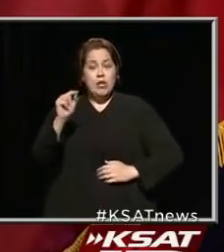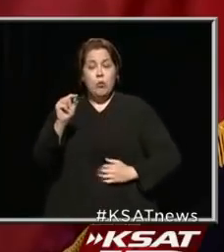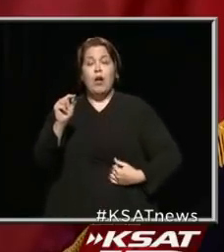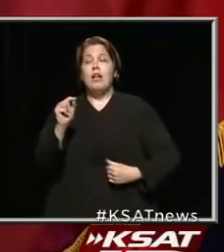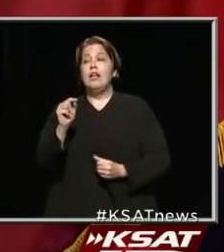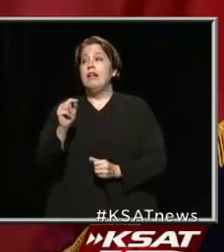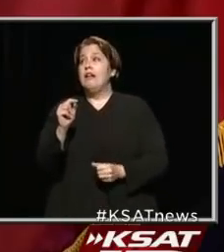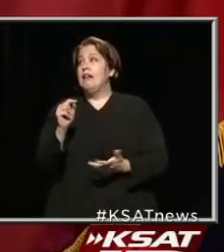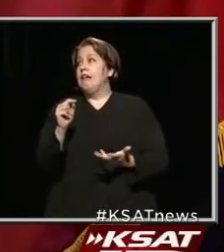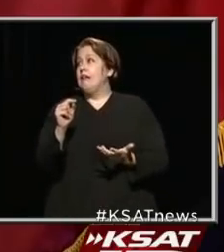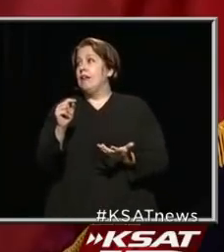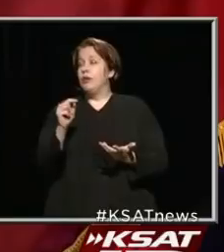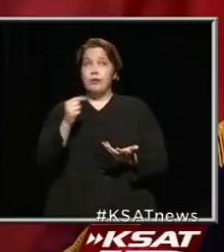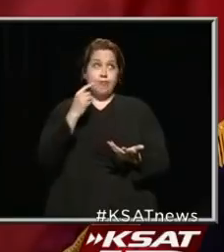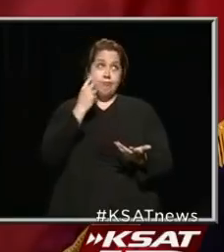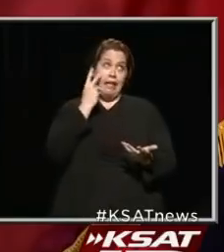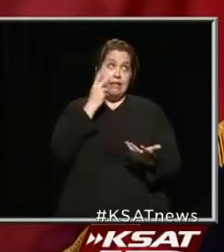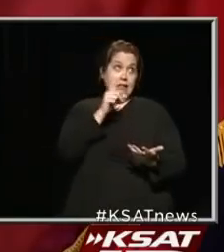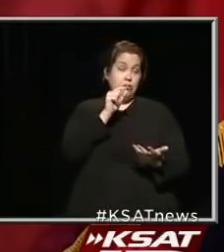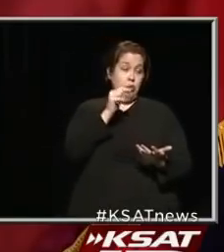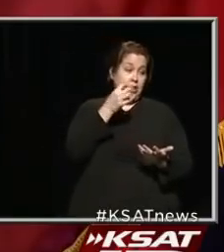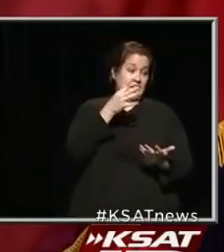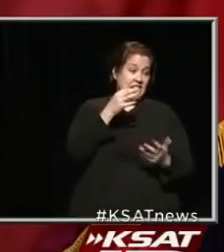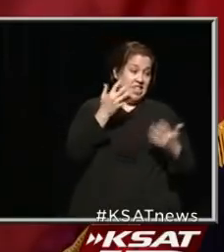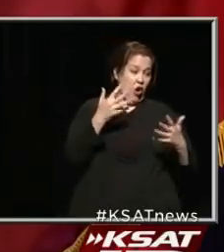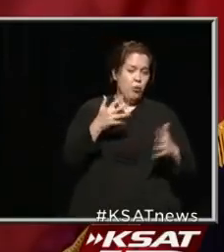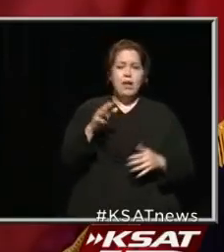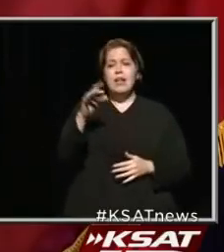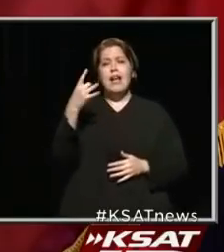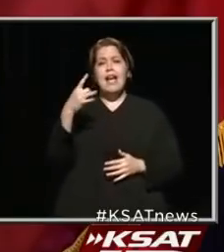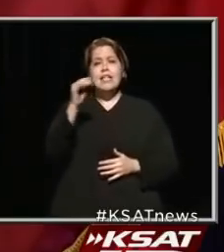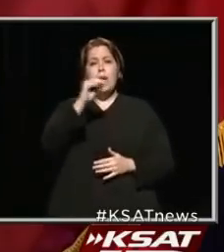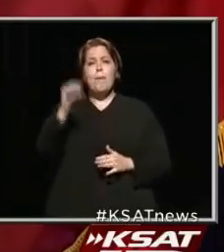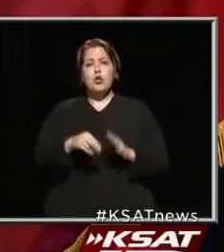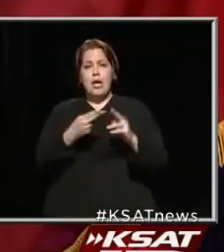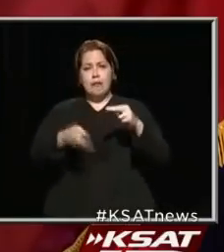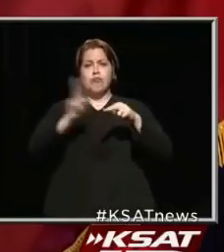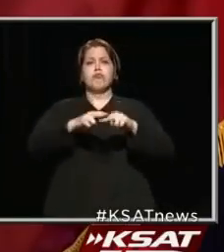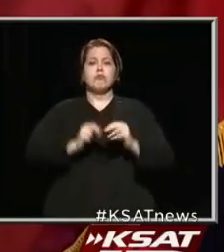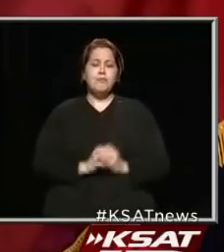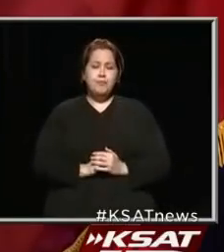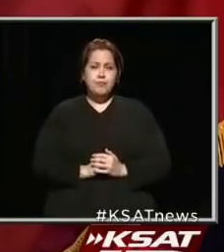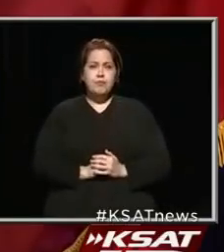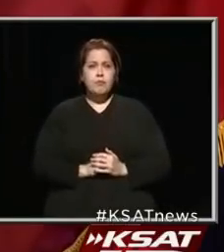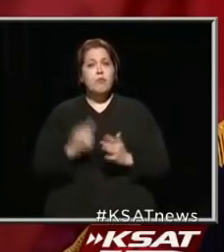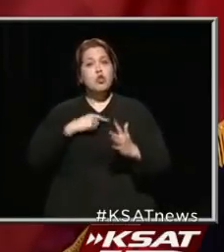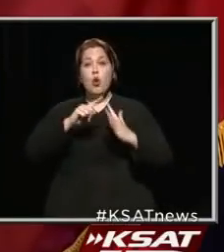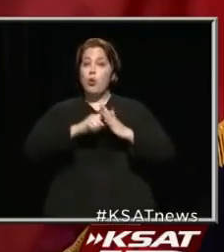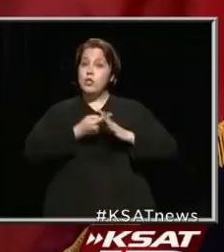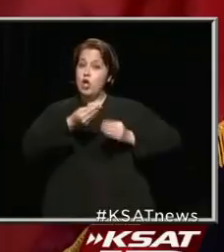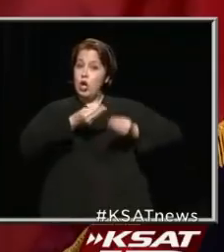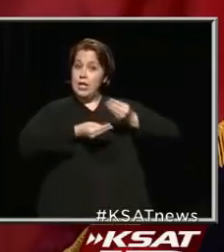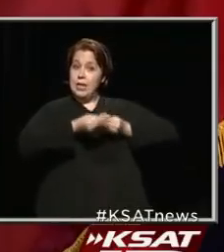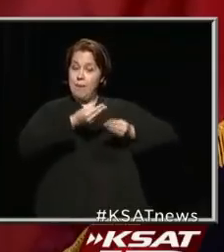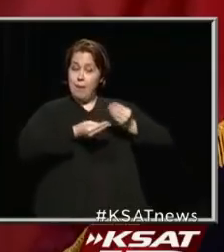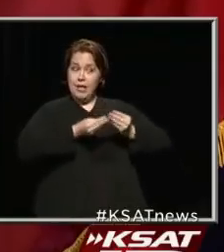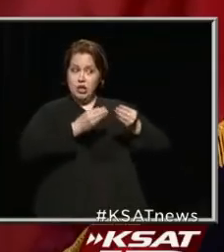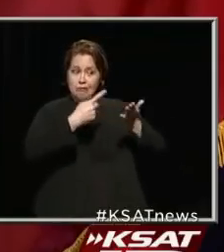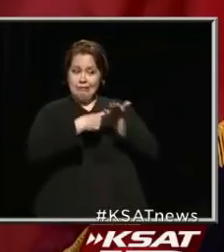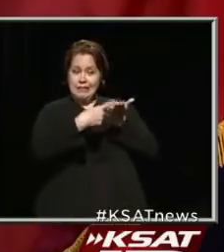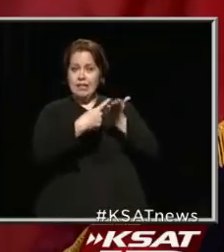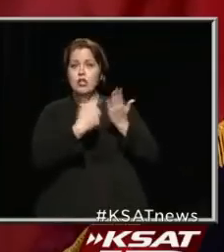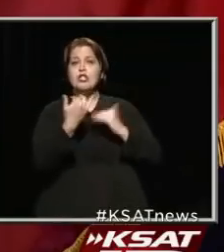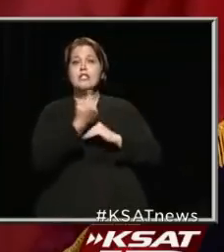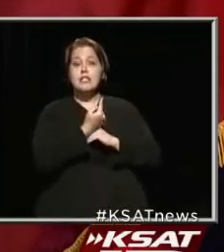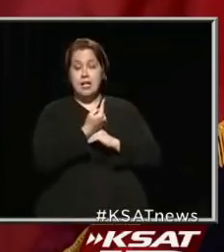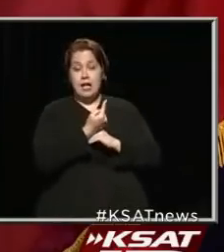of 2019 already, and 18% spike in it. So we began the budget deliberations today,